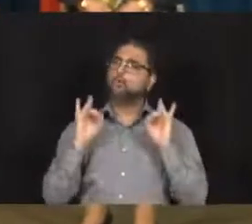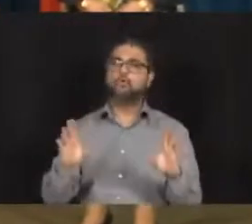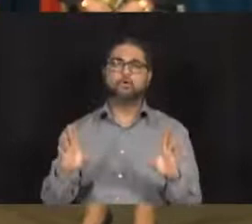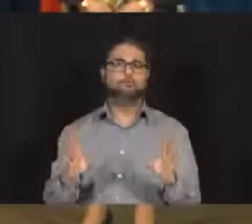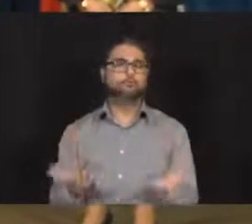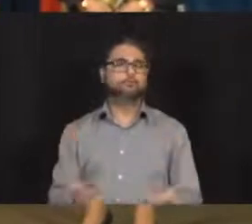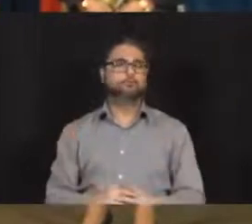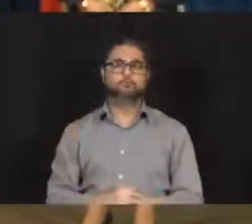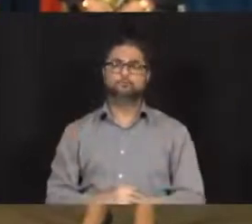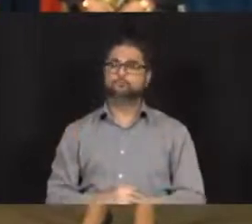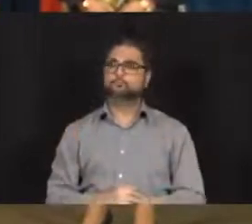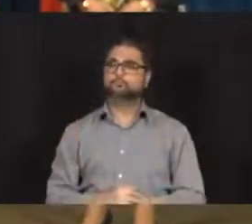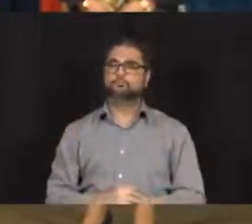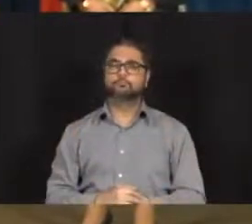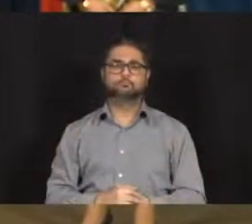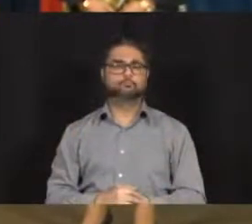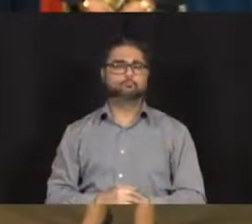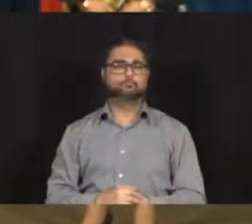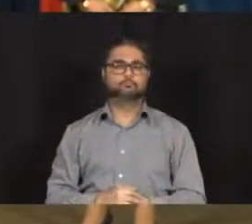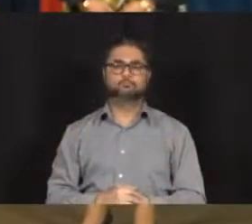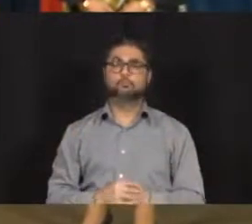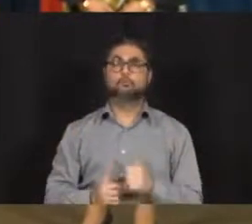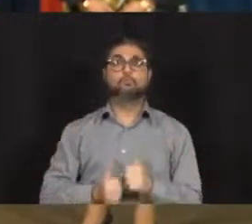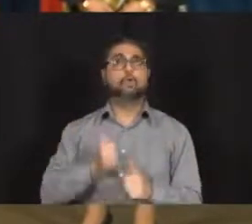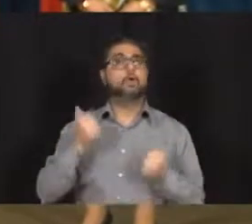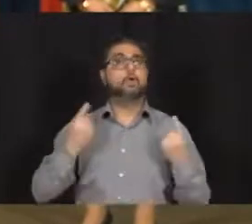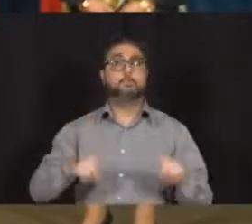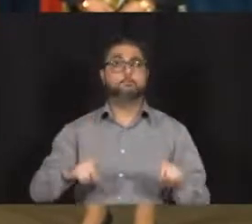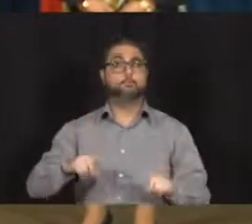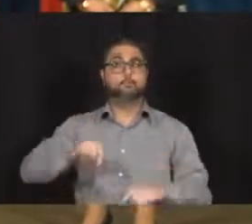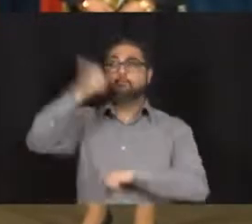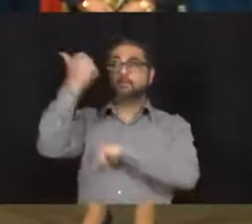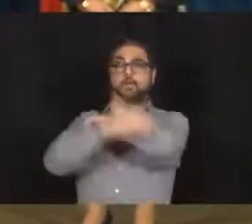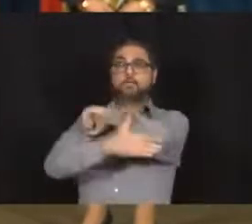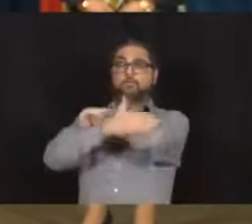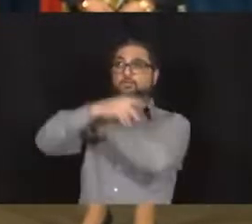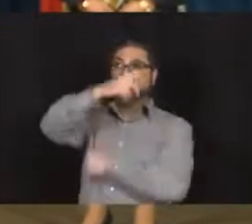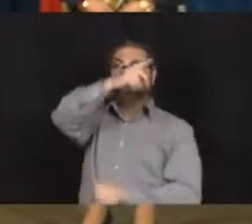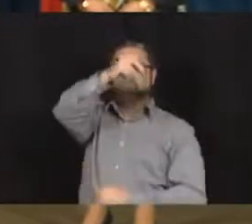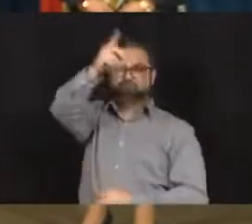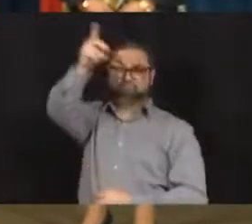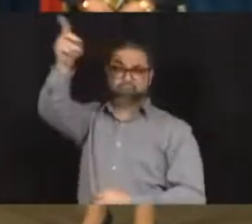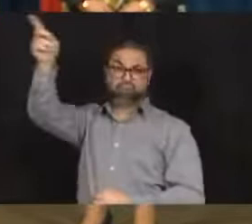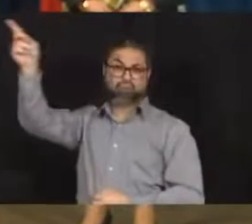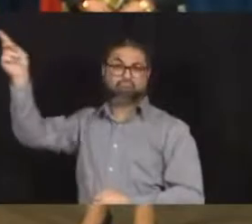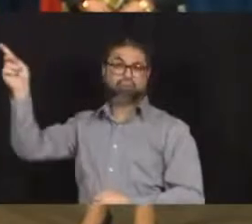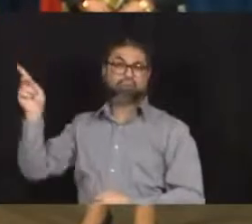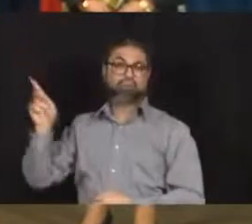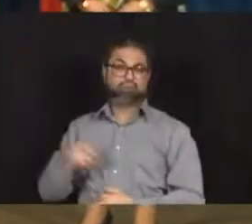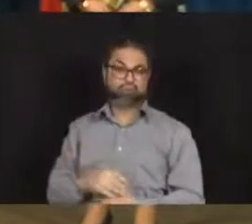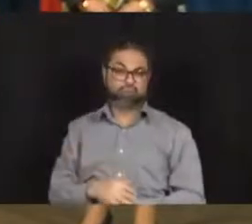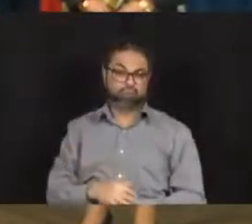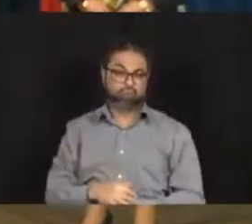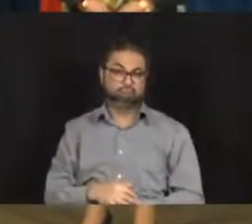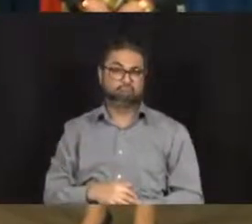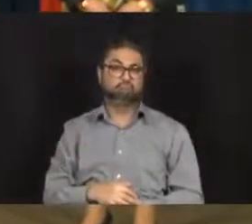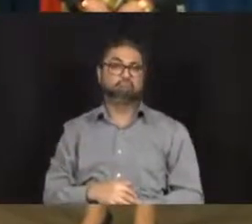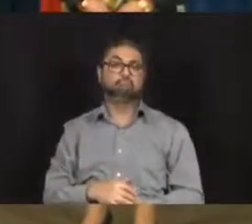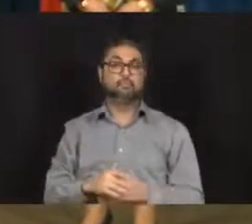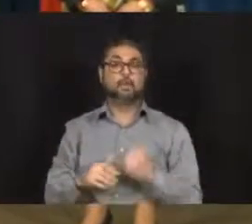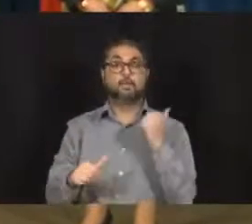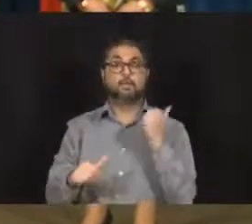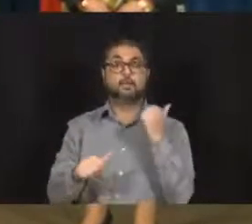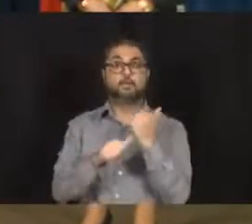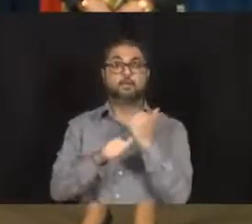this is happening overseas. You know, we talked to Deputy Premier, Prime